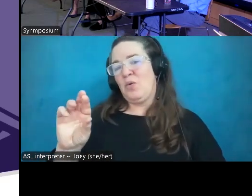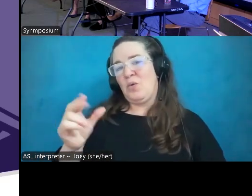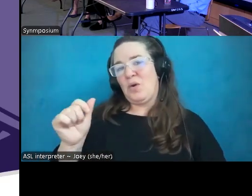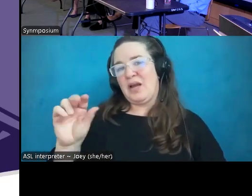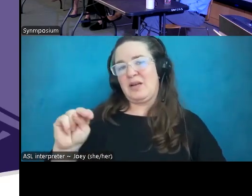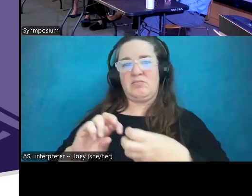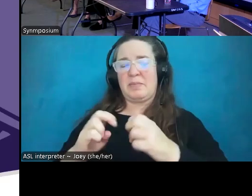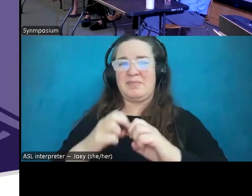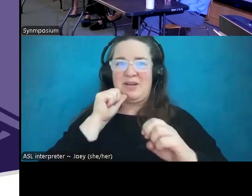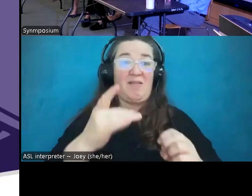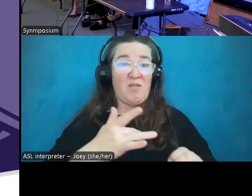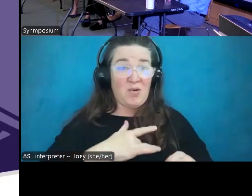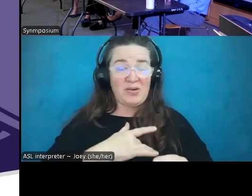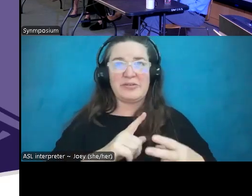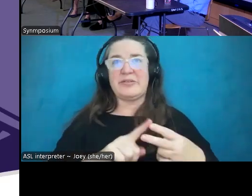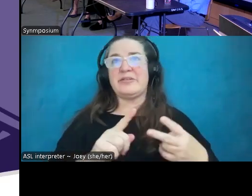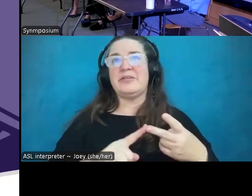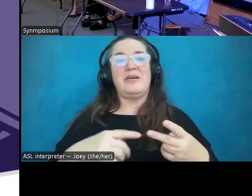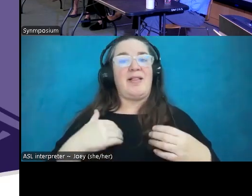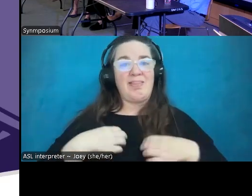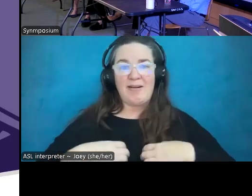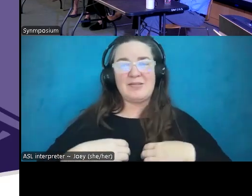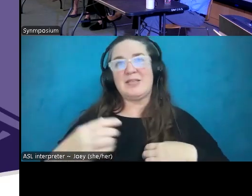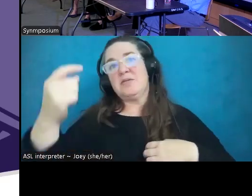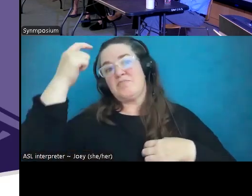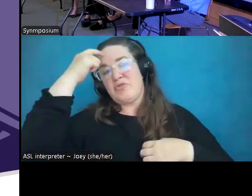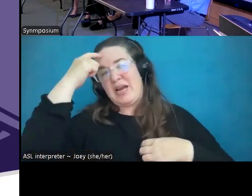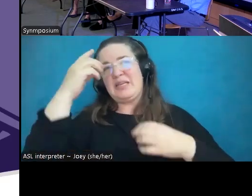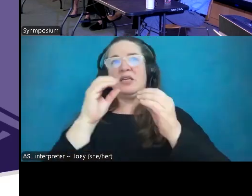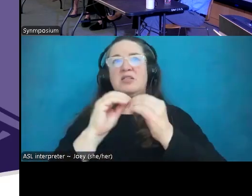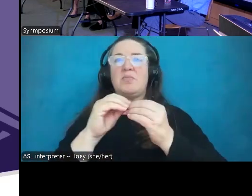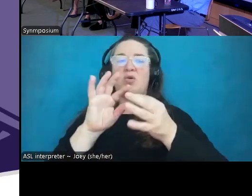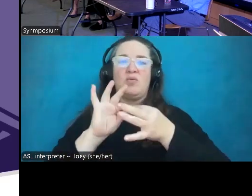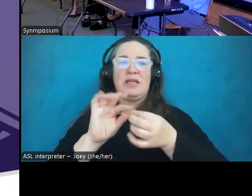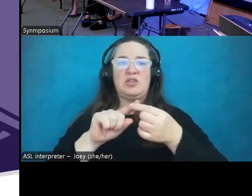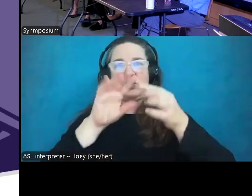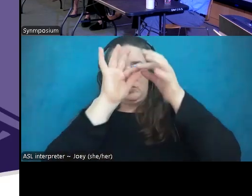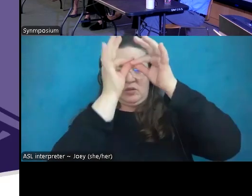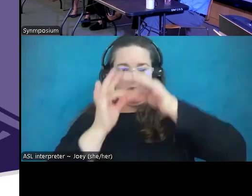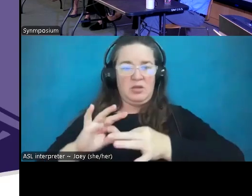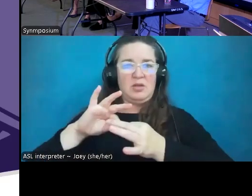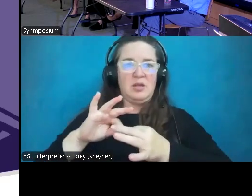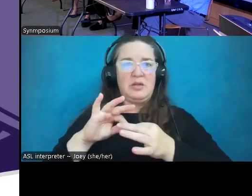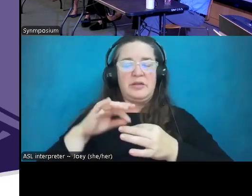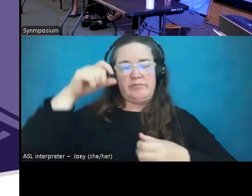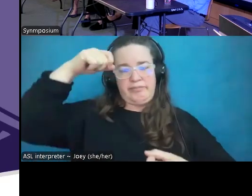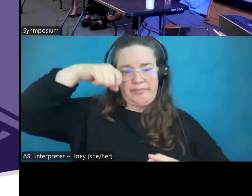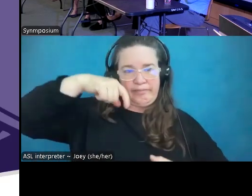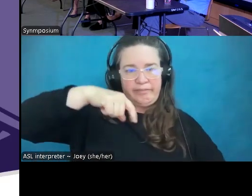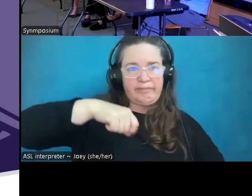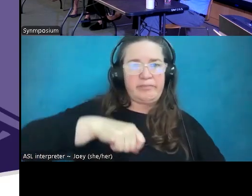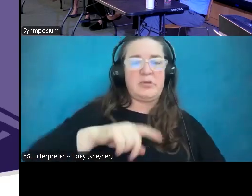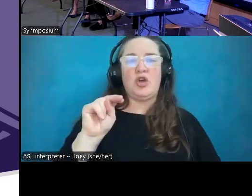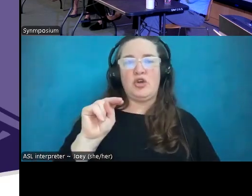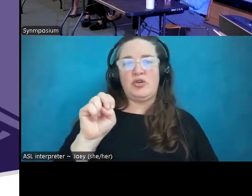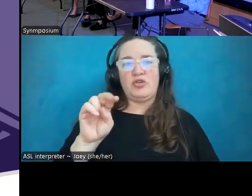with your lungs or a problem with your brain necessarily. It's more the wiring and more of a systemic issue with the nervous system.